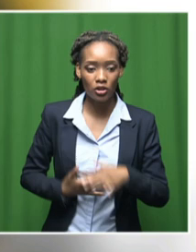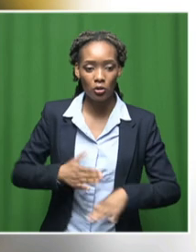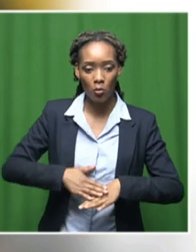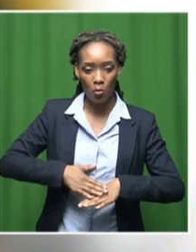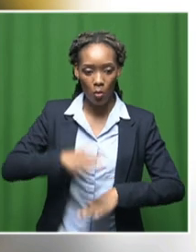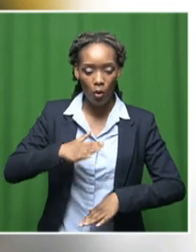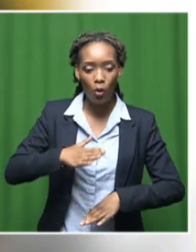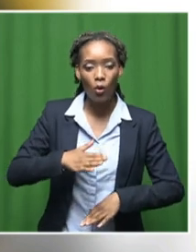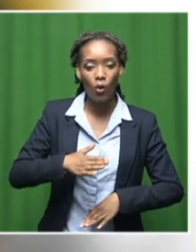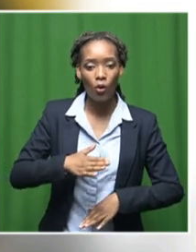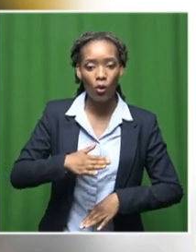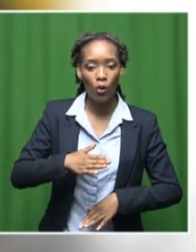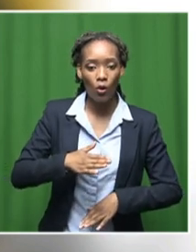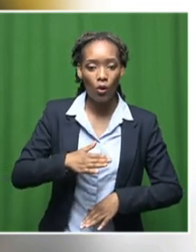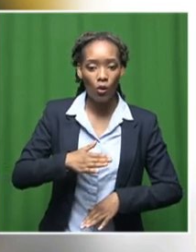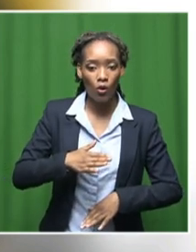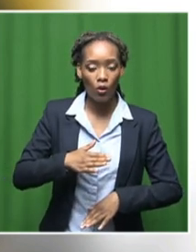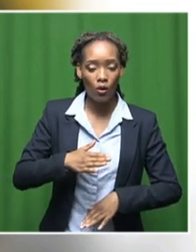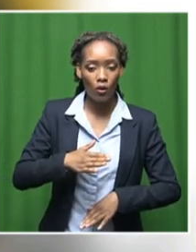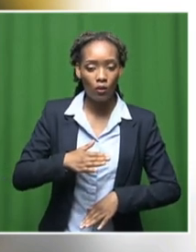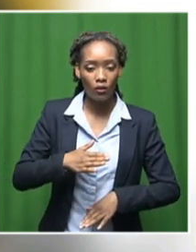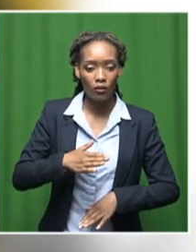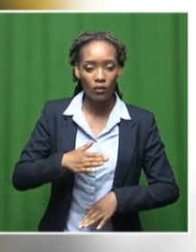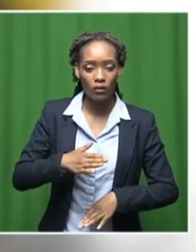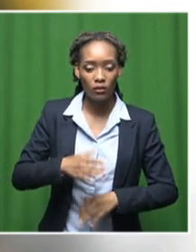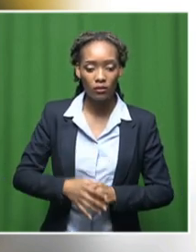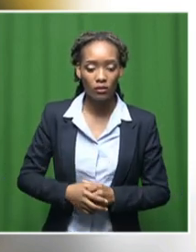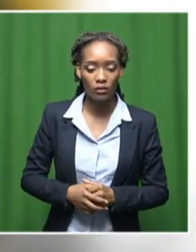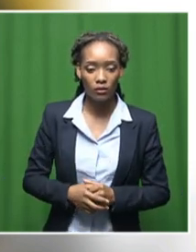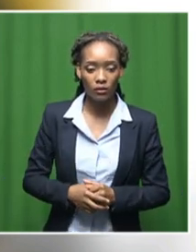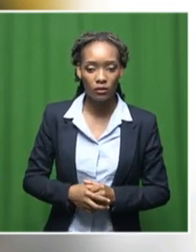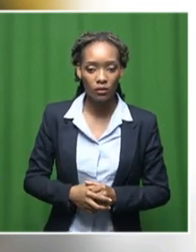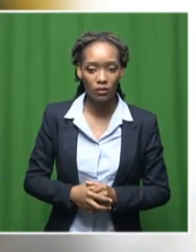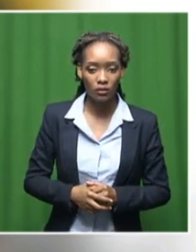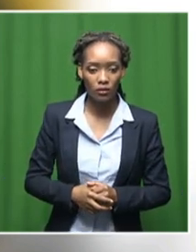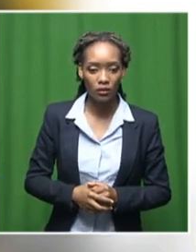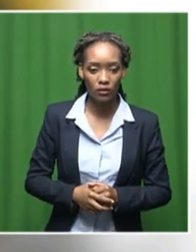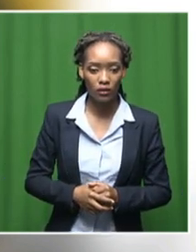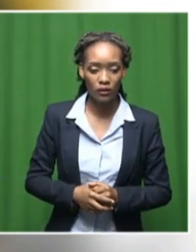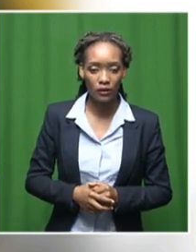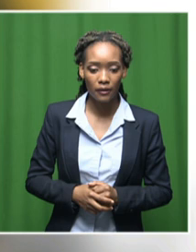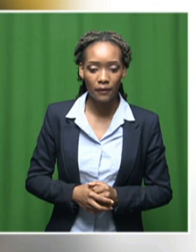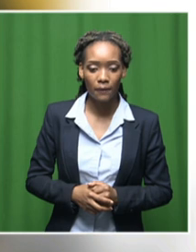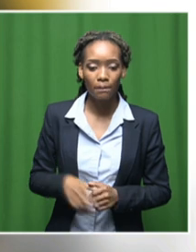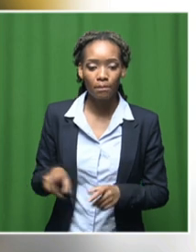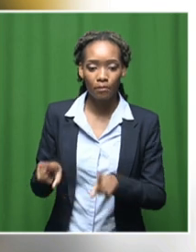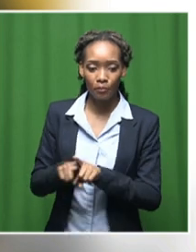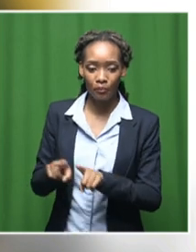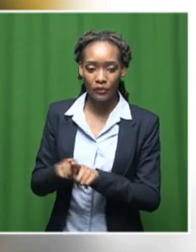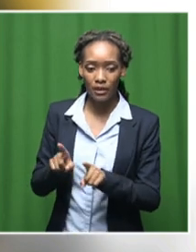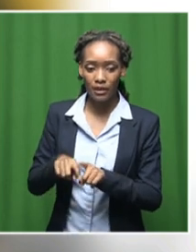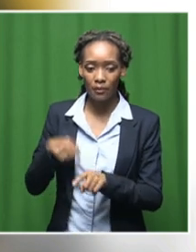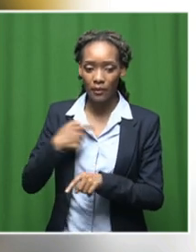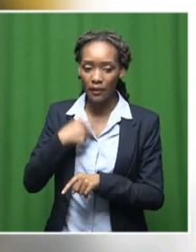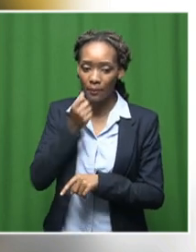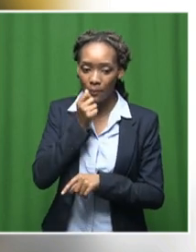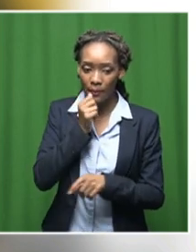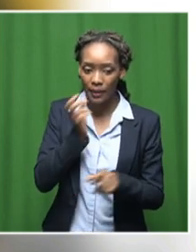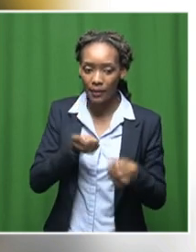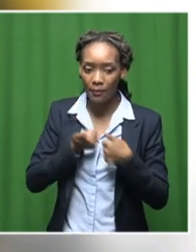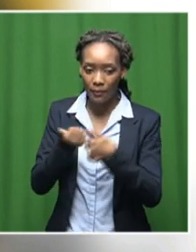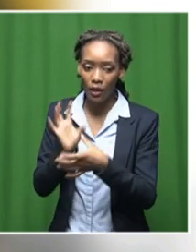But for them, I think it's more about the boys is coming home. The man of Christo, you know, you're going to